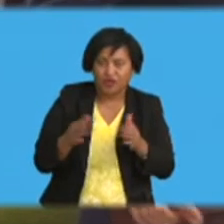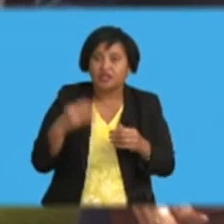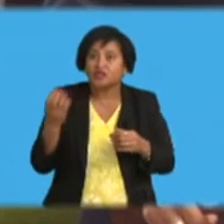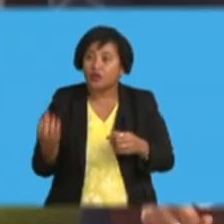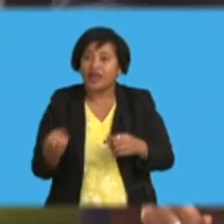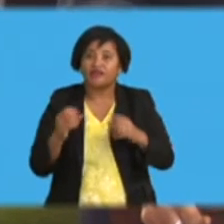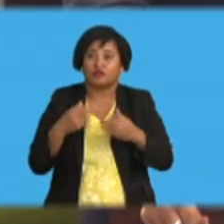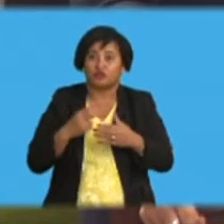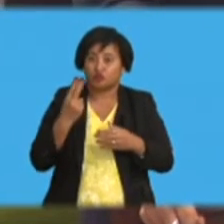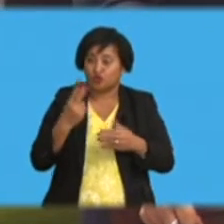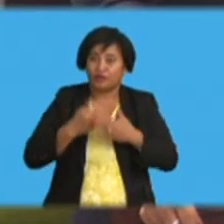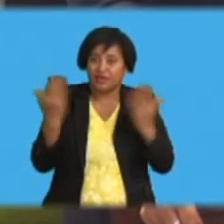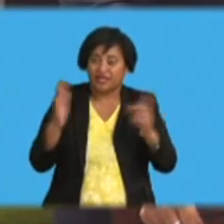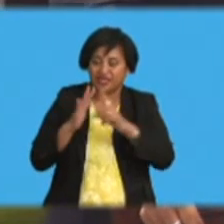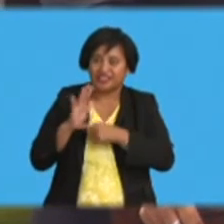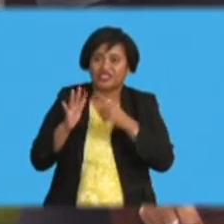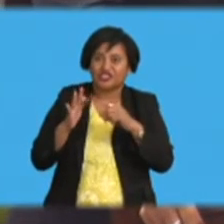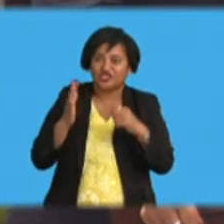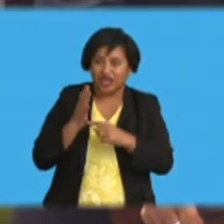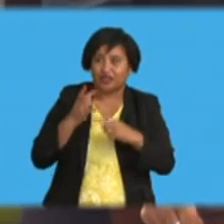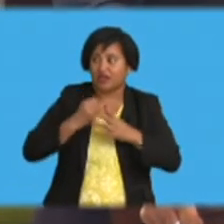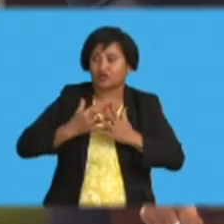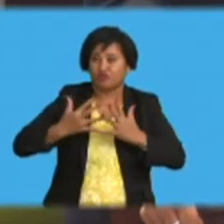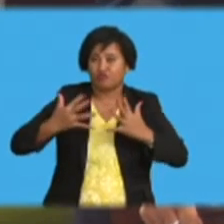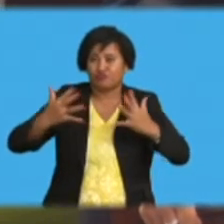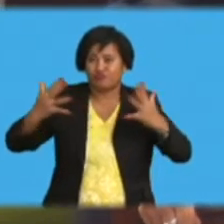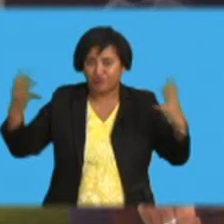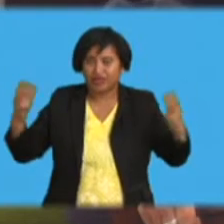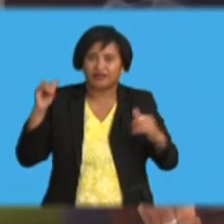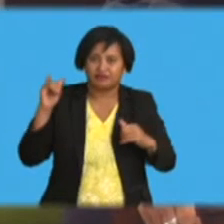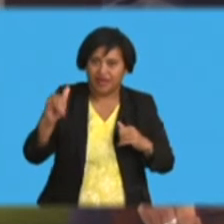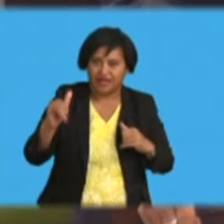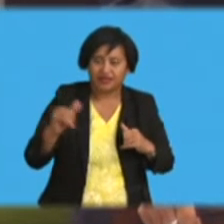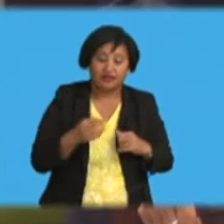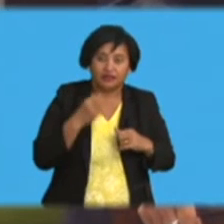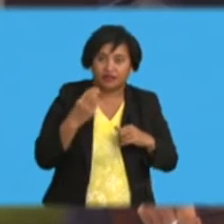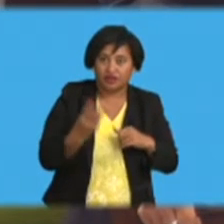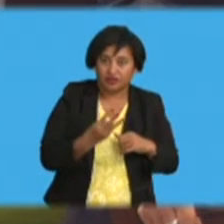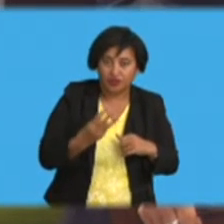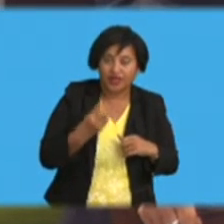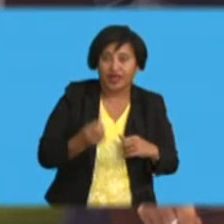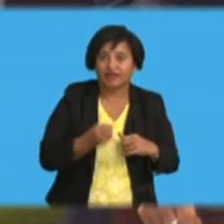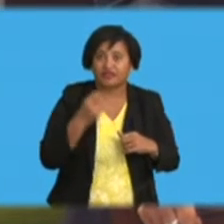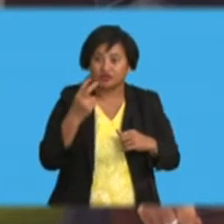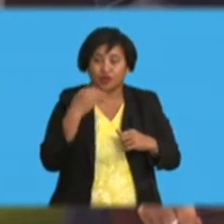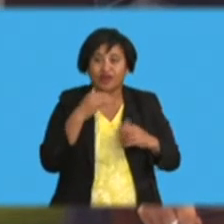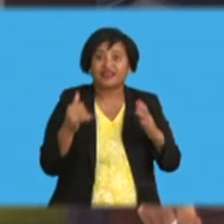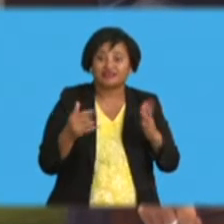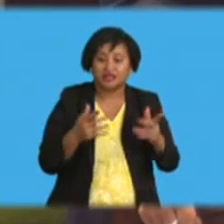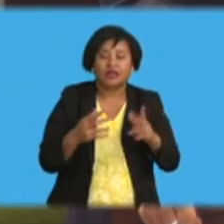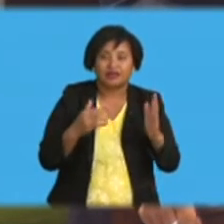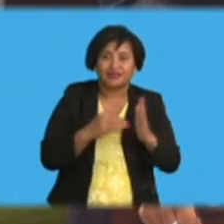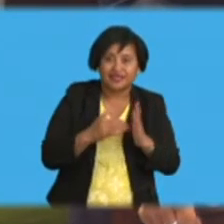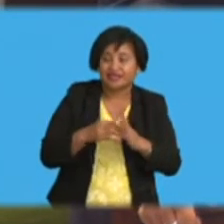fleet is currently made up of 4 Airbus A330 aircraft, 3 of which are the A330-200 series and the 4th a